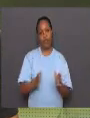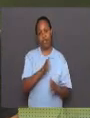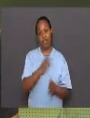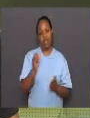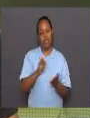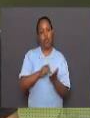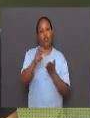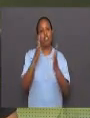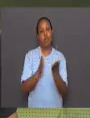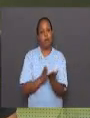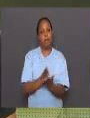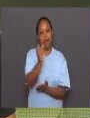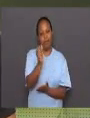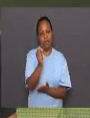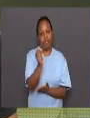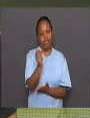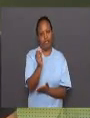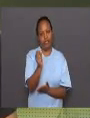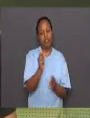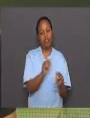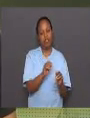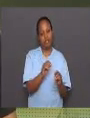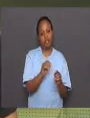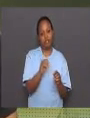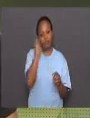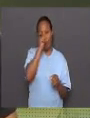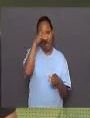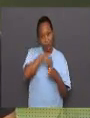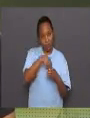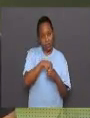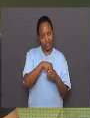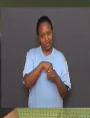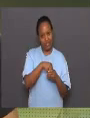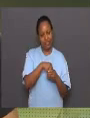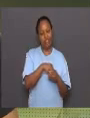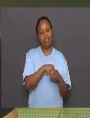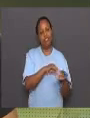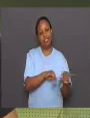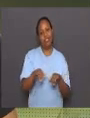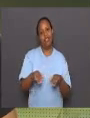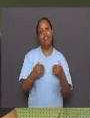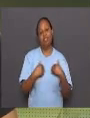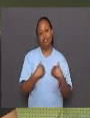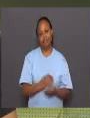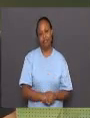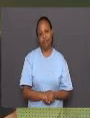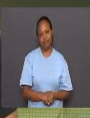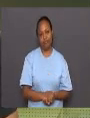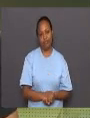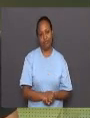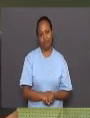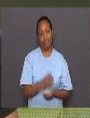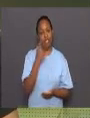democratic rights as enshrined in the Ethiopian Constitution.